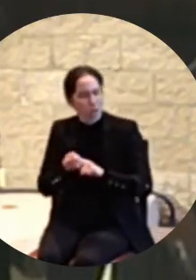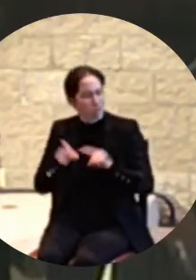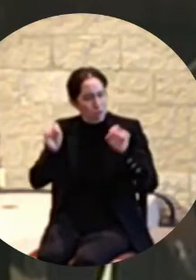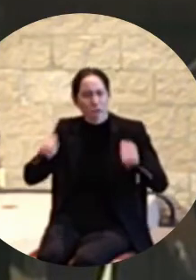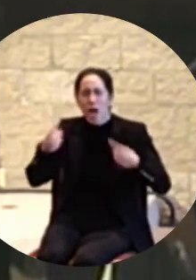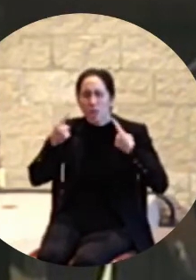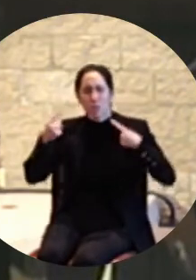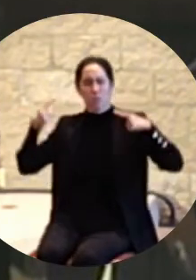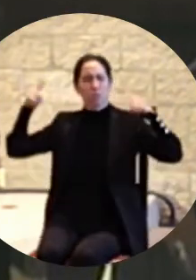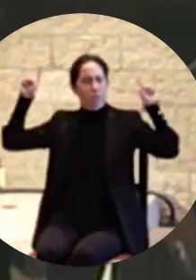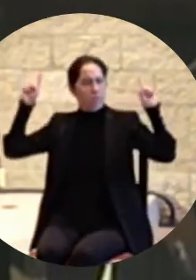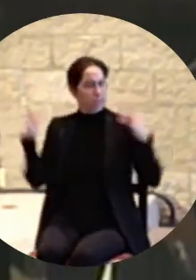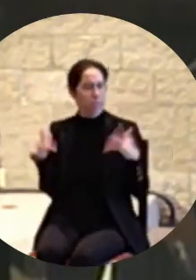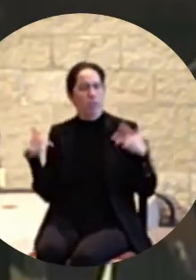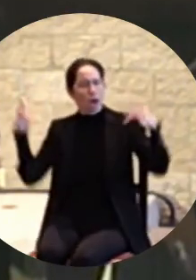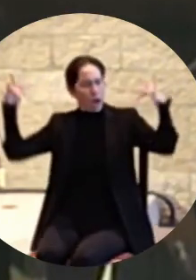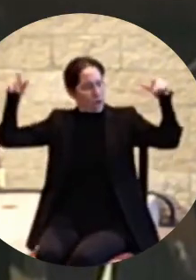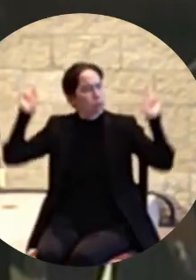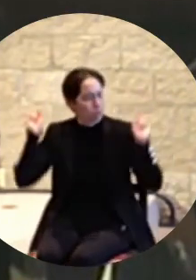for we are